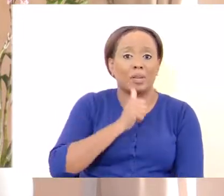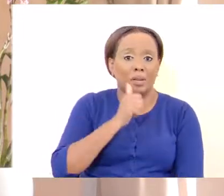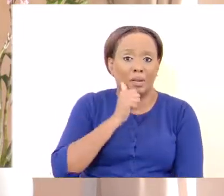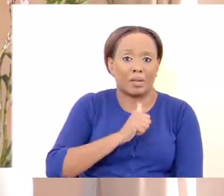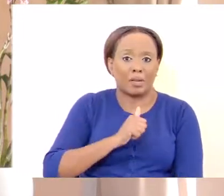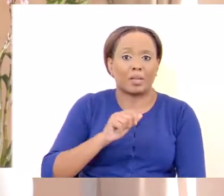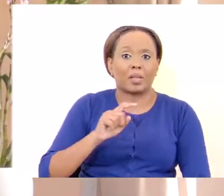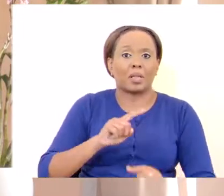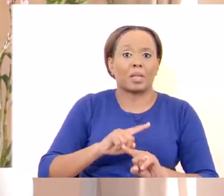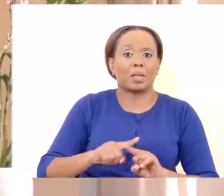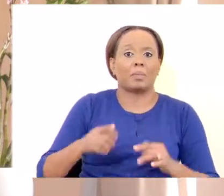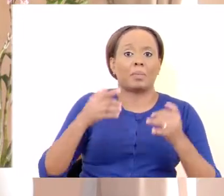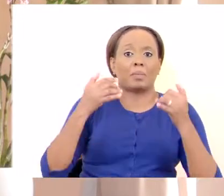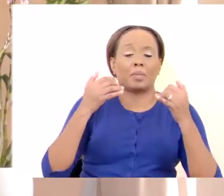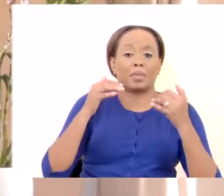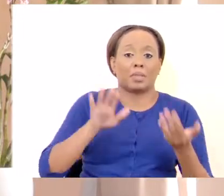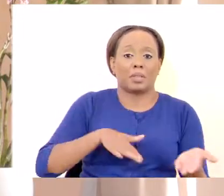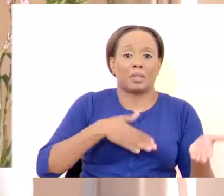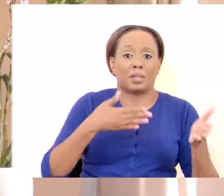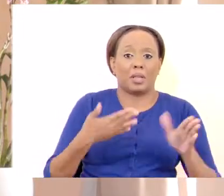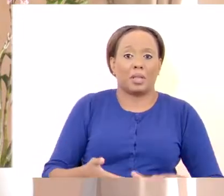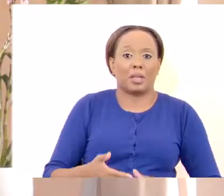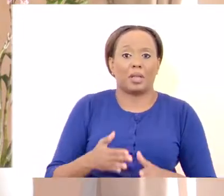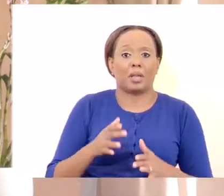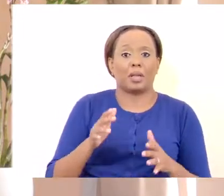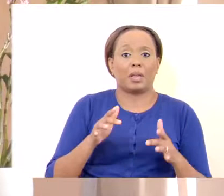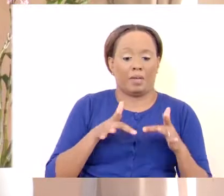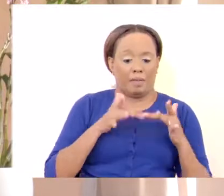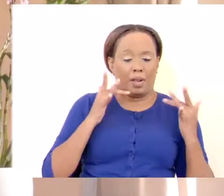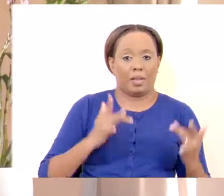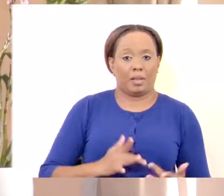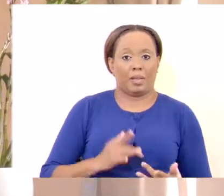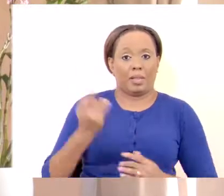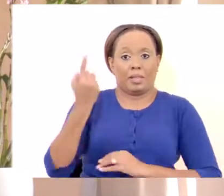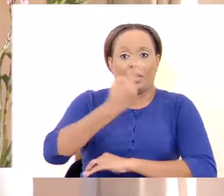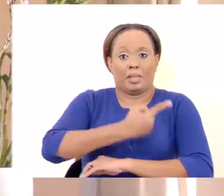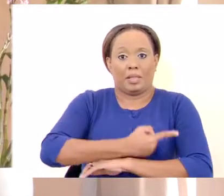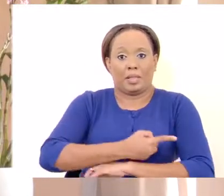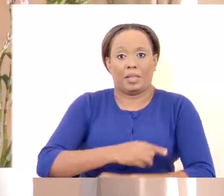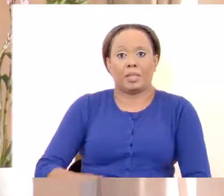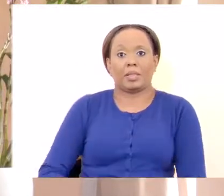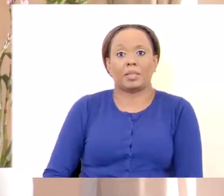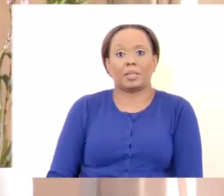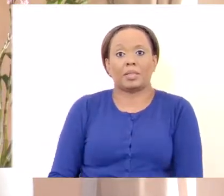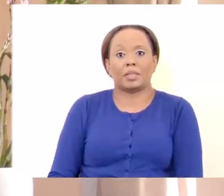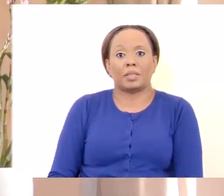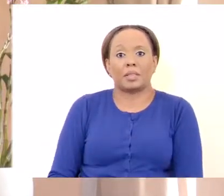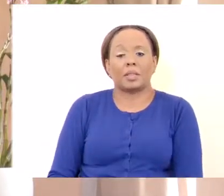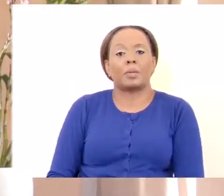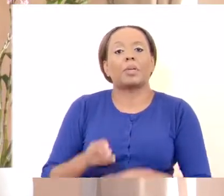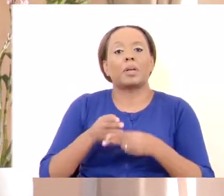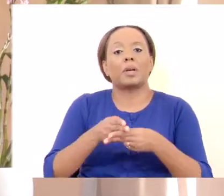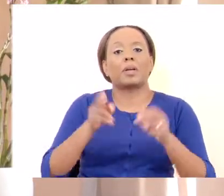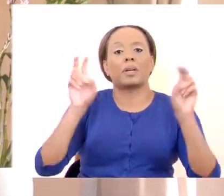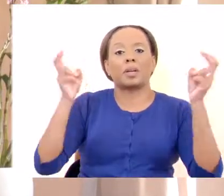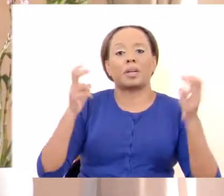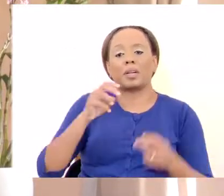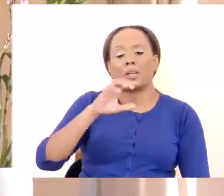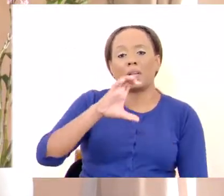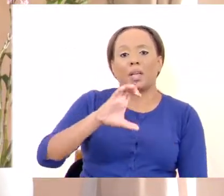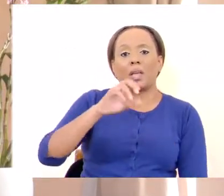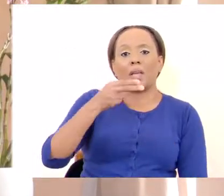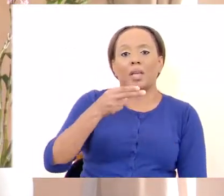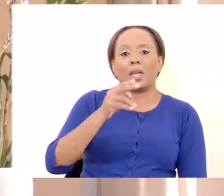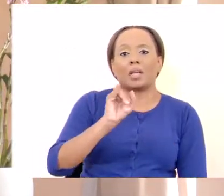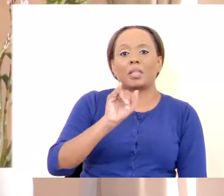life on Valentine's Day. The little girl, to whom I will refer as Child A, is the